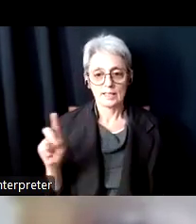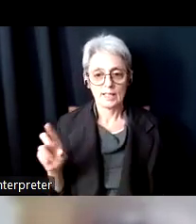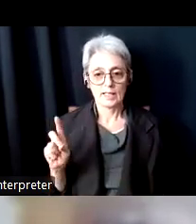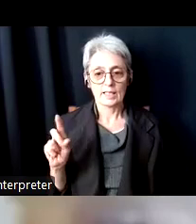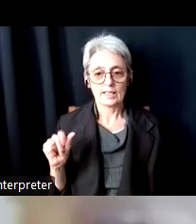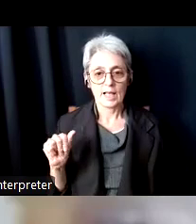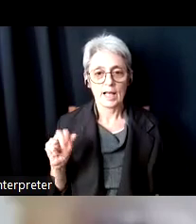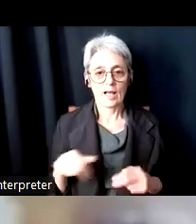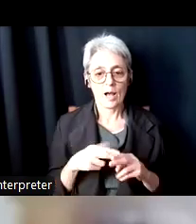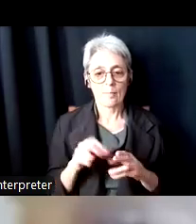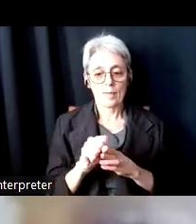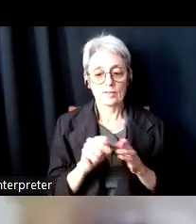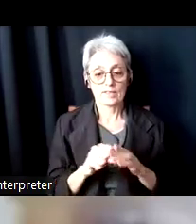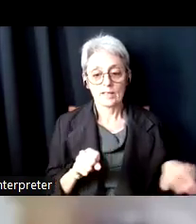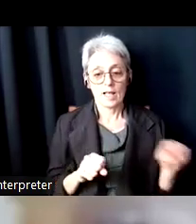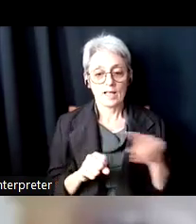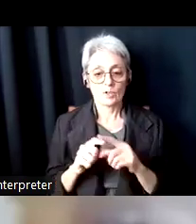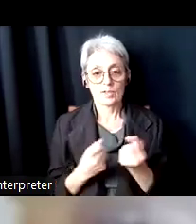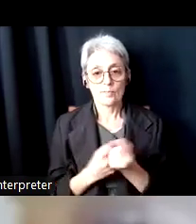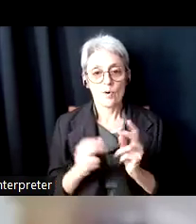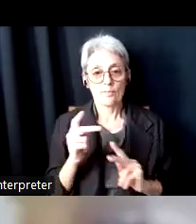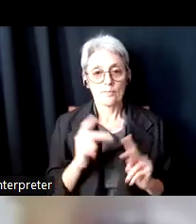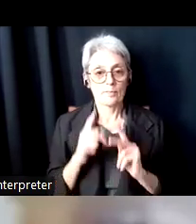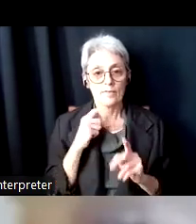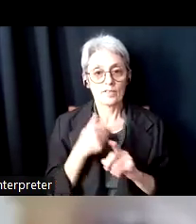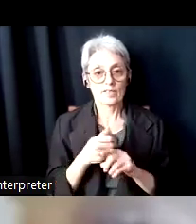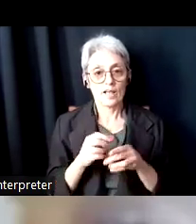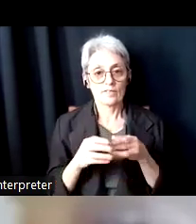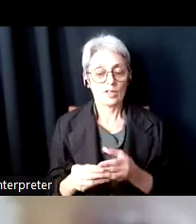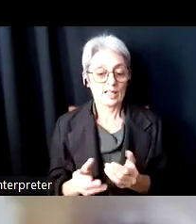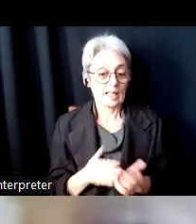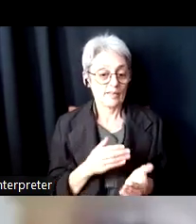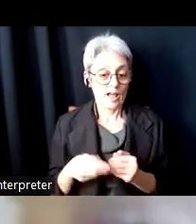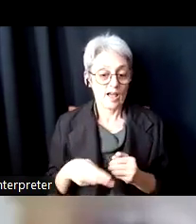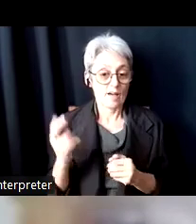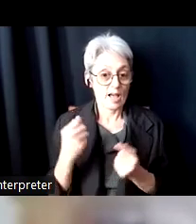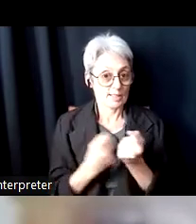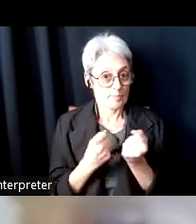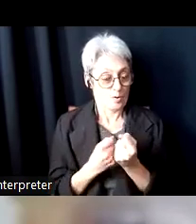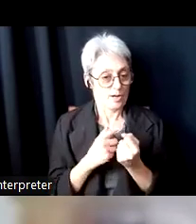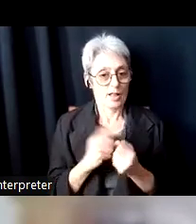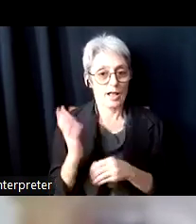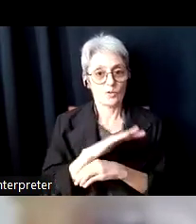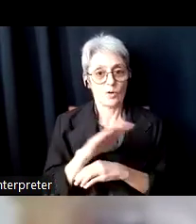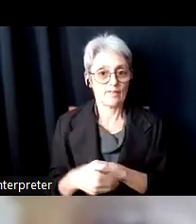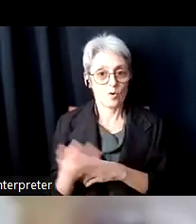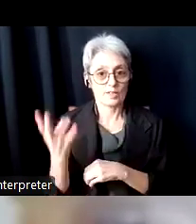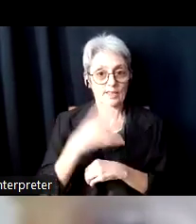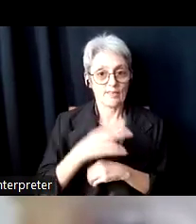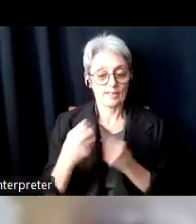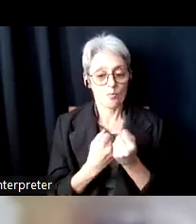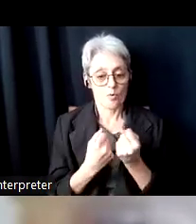that are supporting people to self-direct even when they have high support needs, like 24/7 support. So with the NCI data,